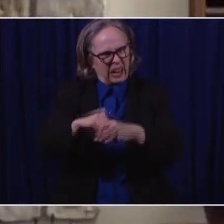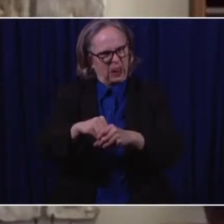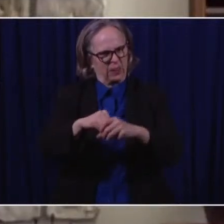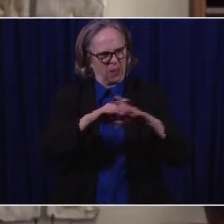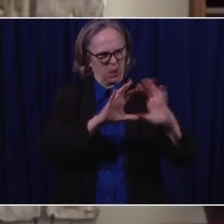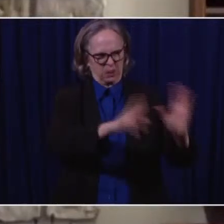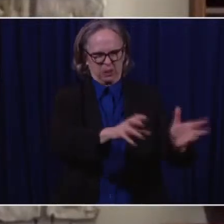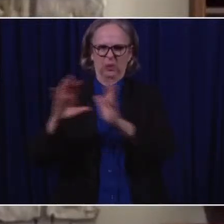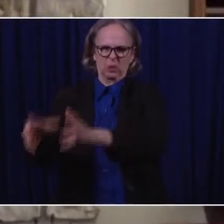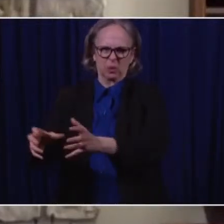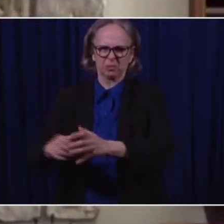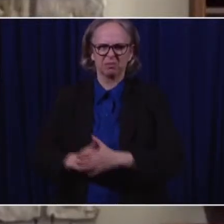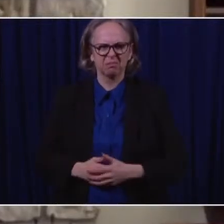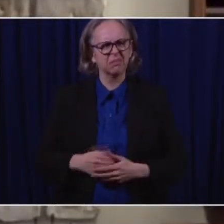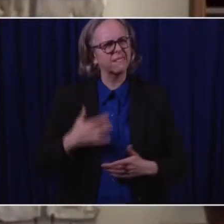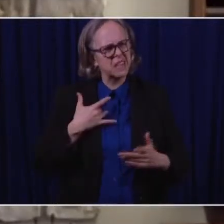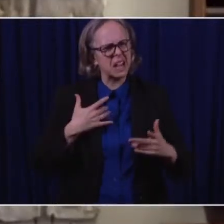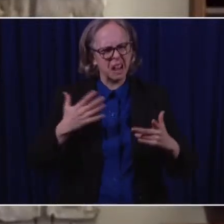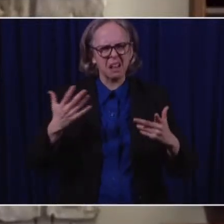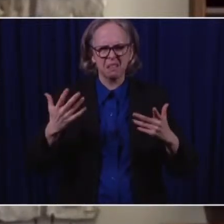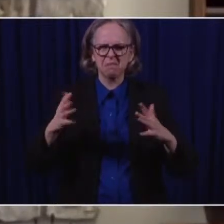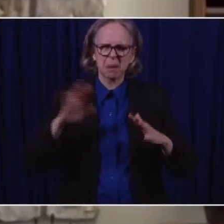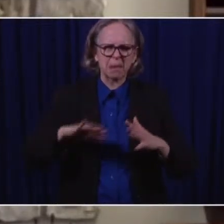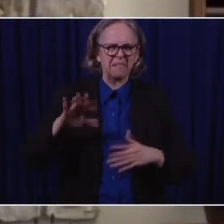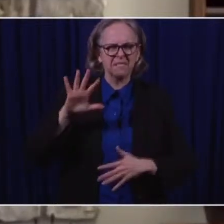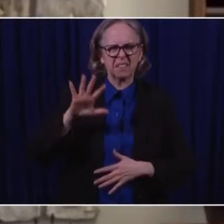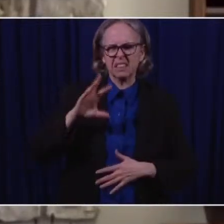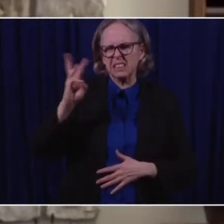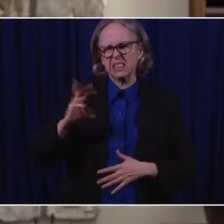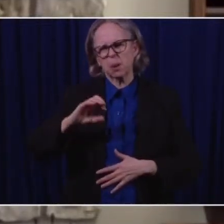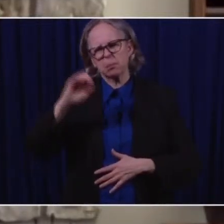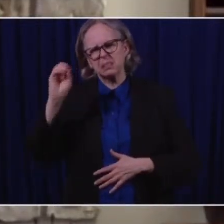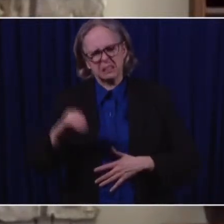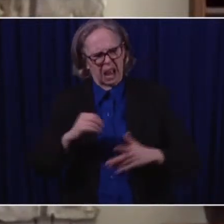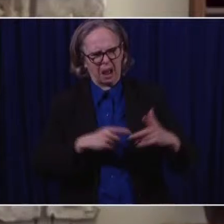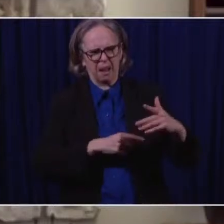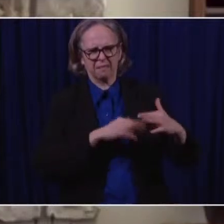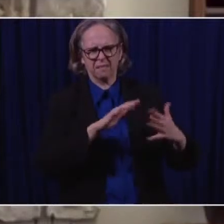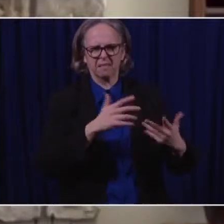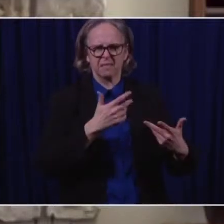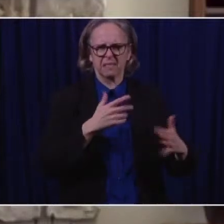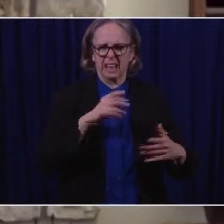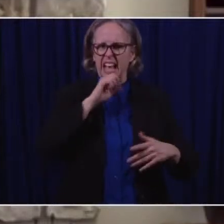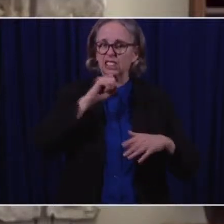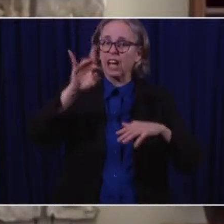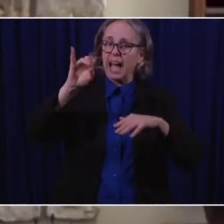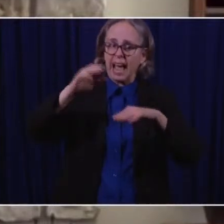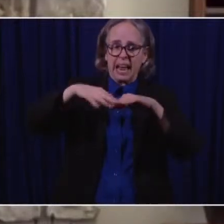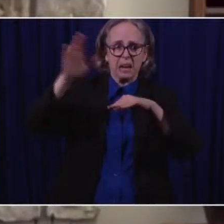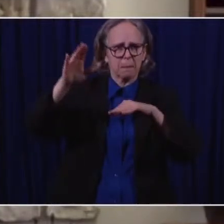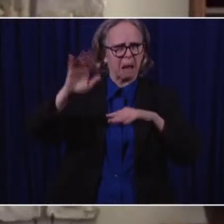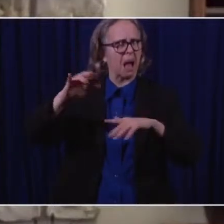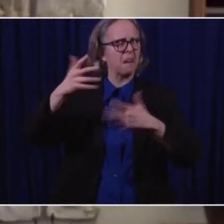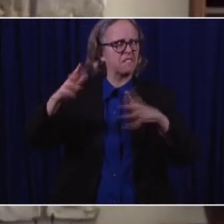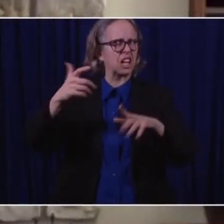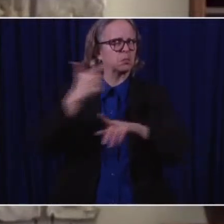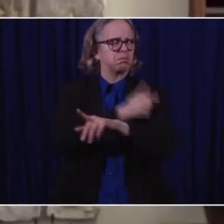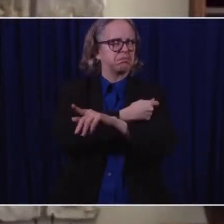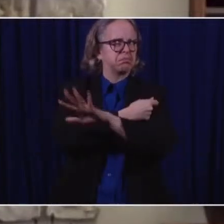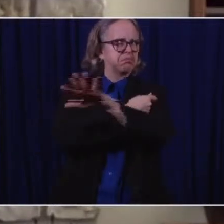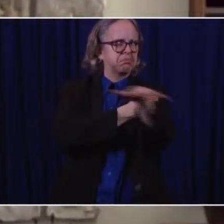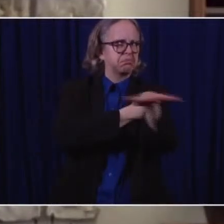56%, 57% of those who are 80 and above. We're seeing that 70 to 80 numbers go